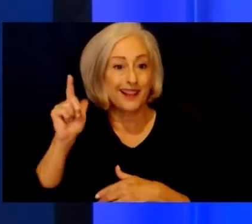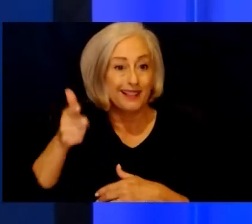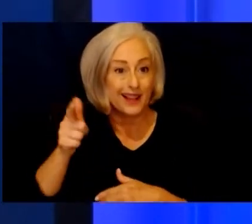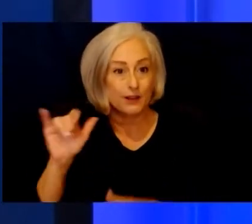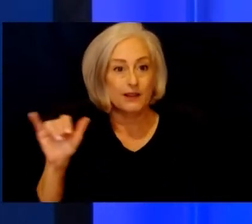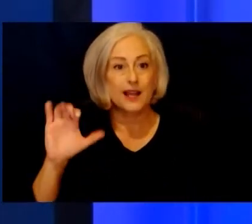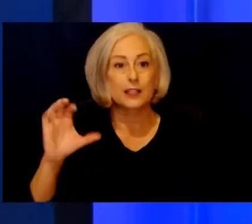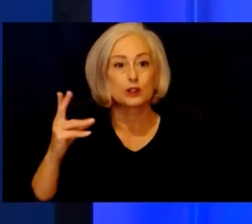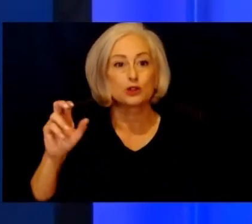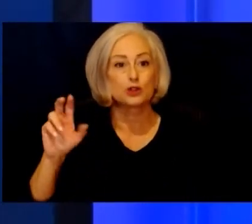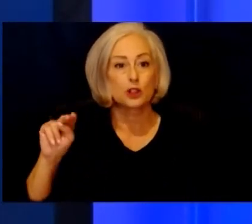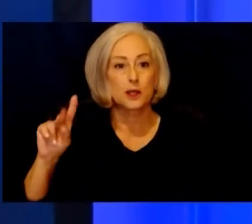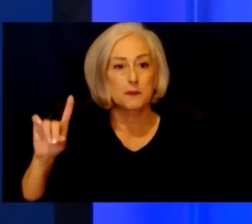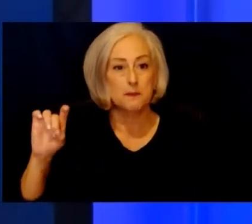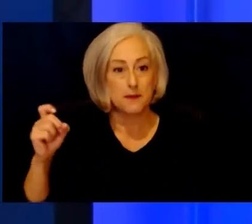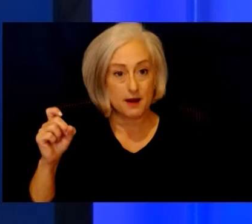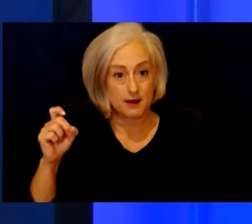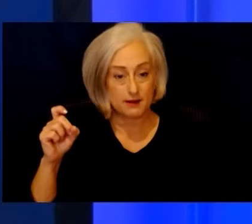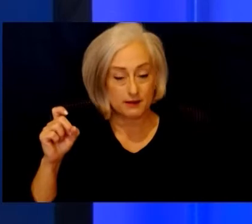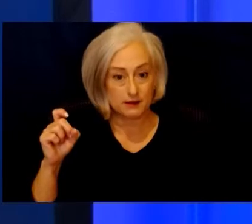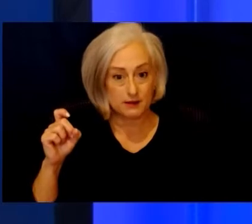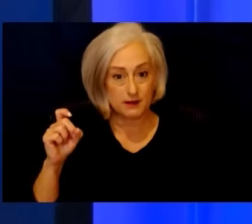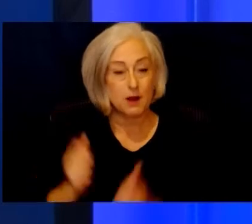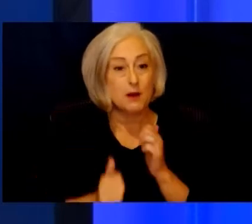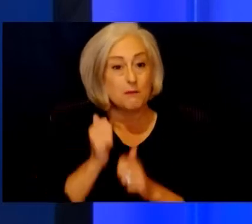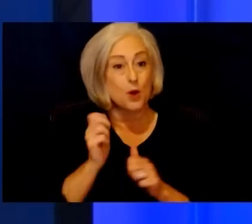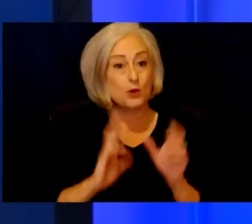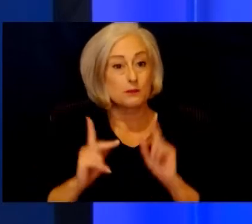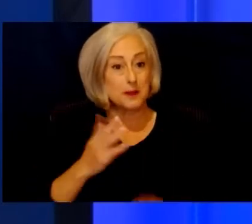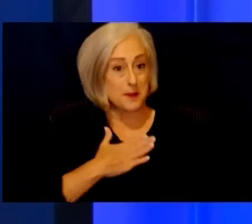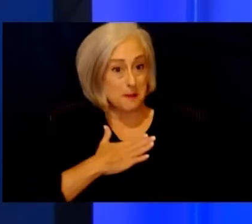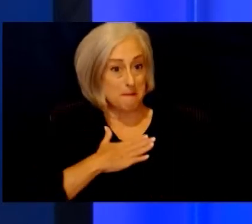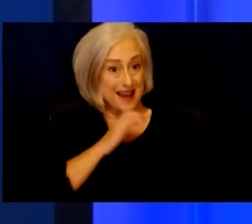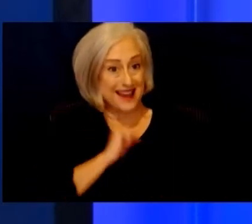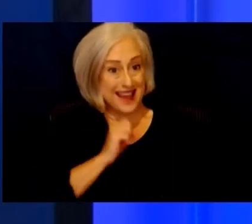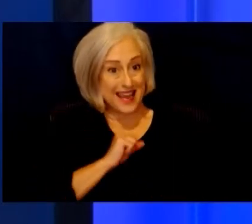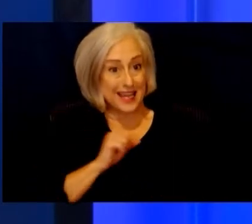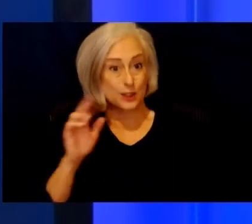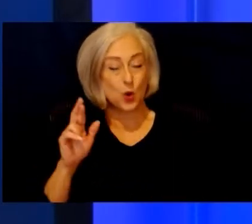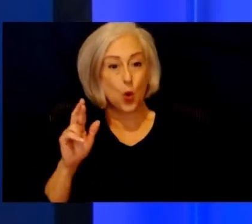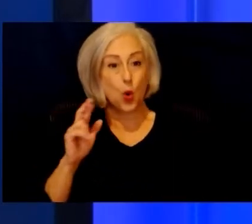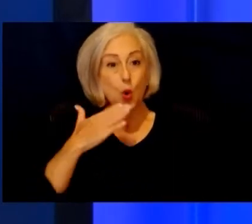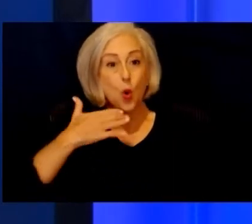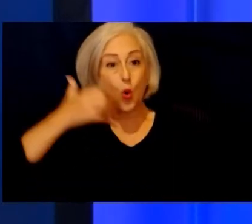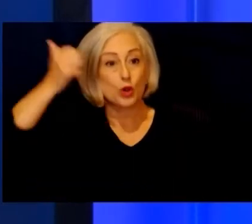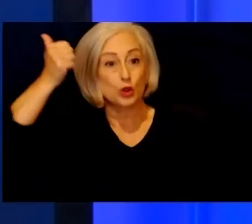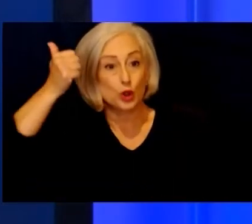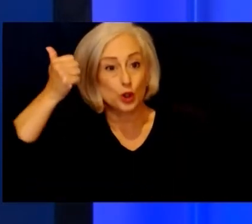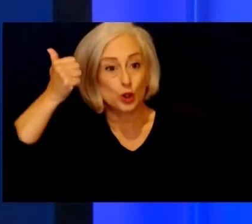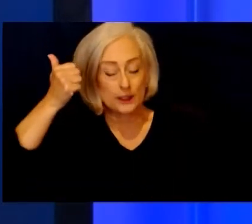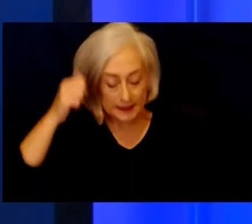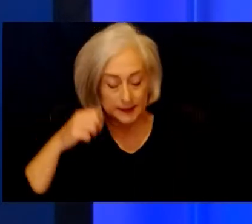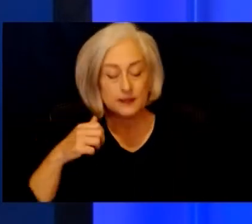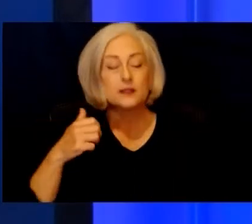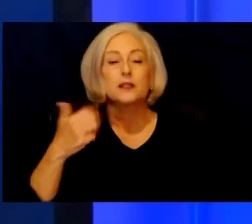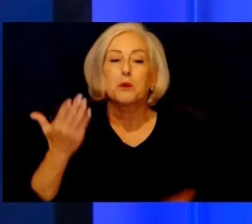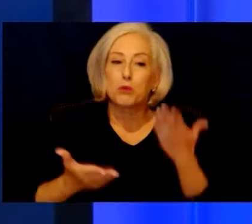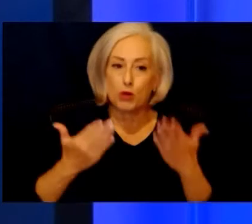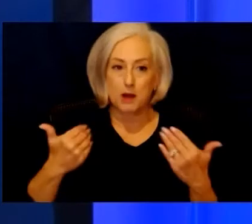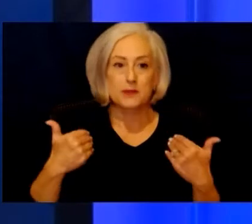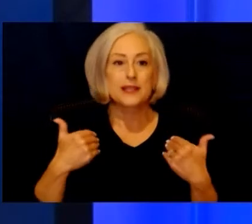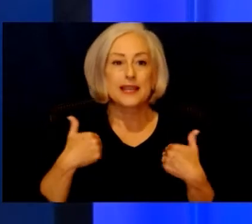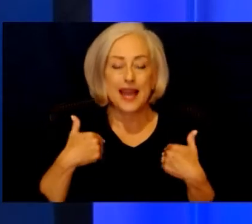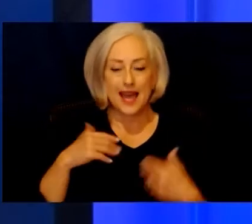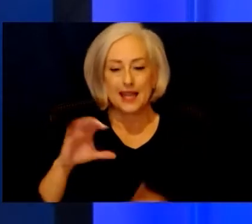people my age or older probably had chickenpox. After my age, you probably